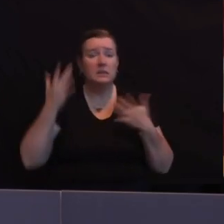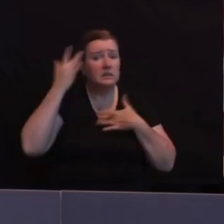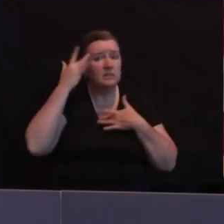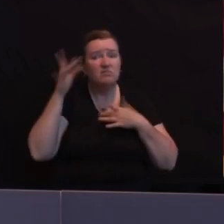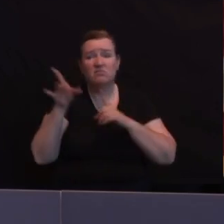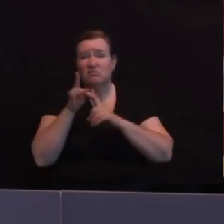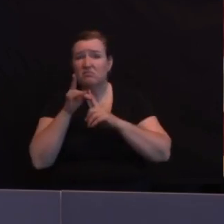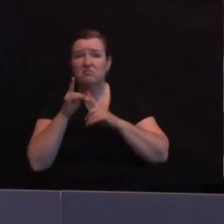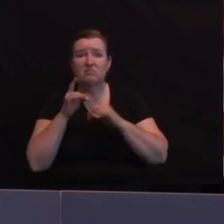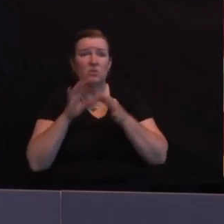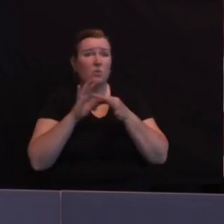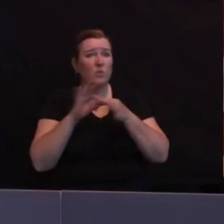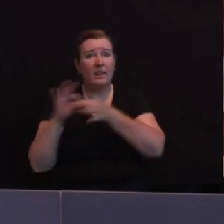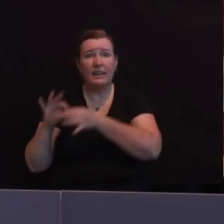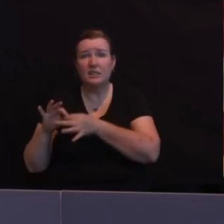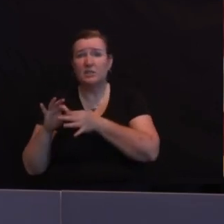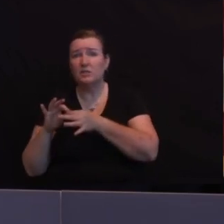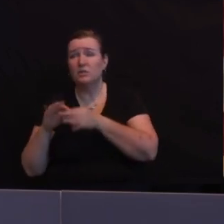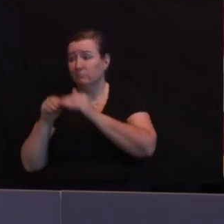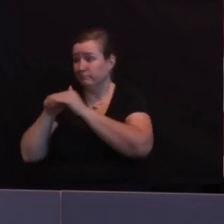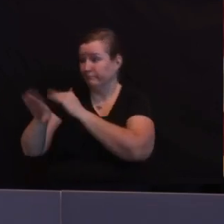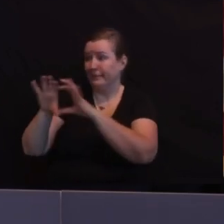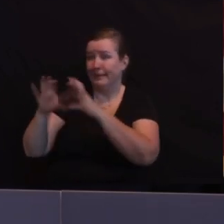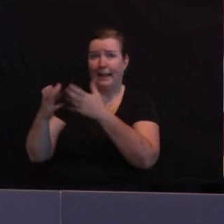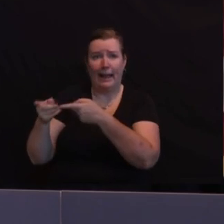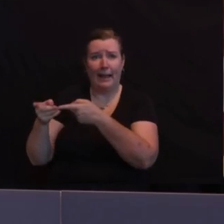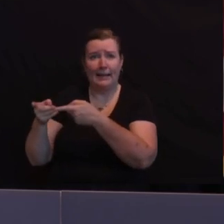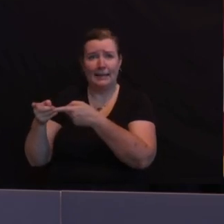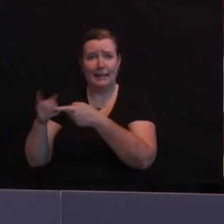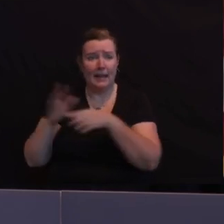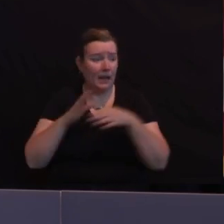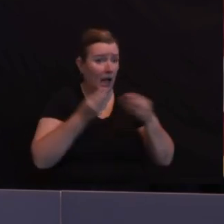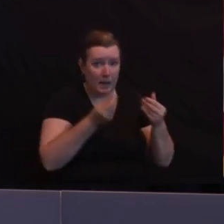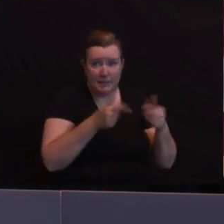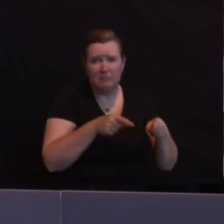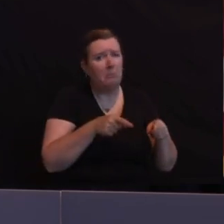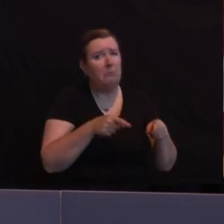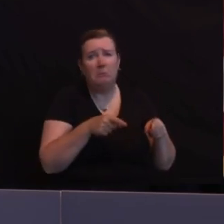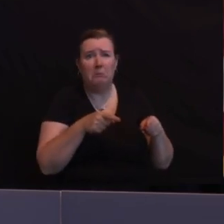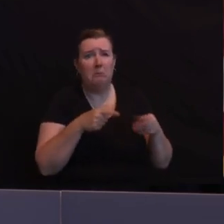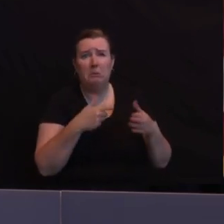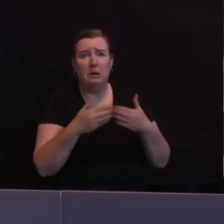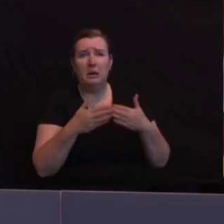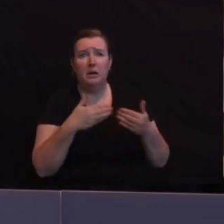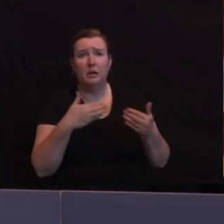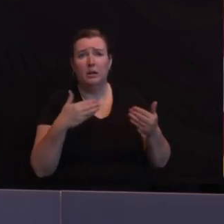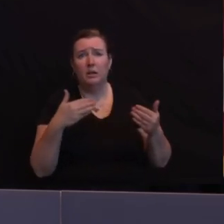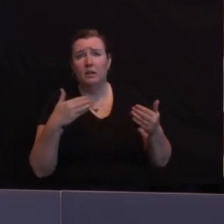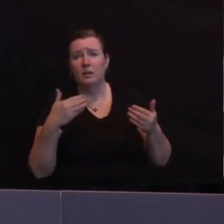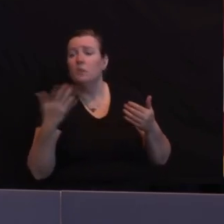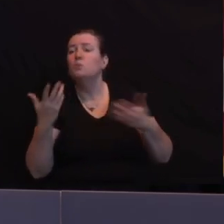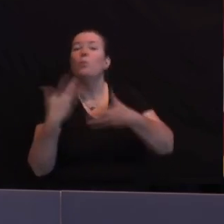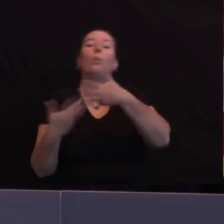instruction, but rather are associated with informal gatherings and socializing.